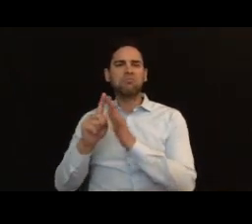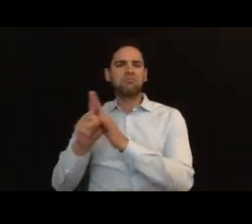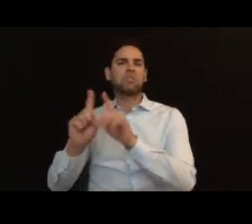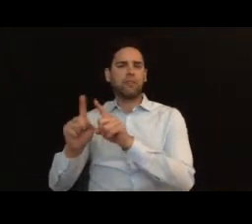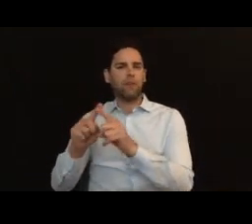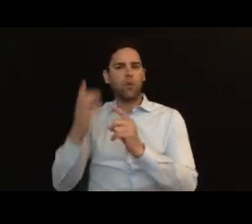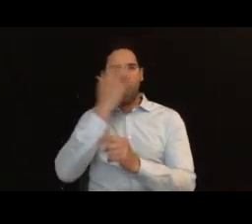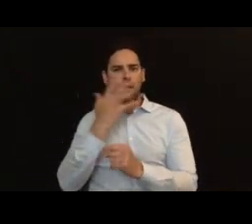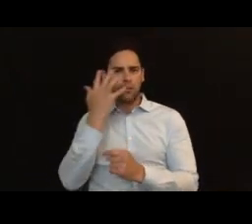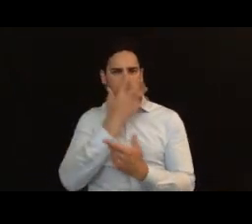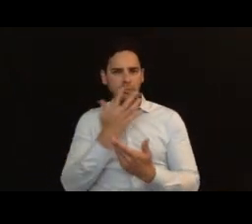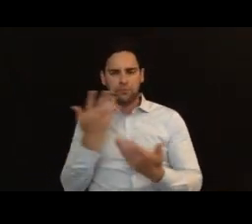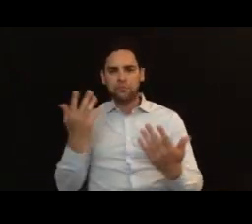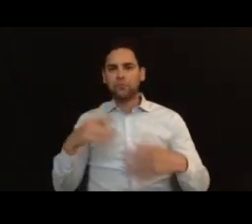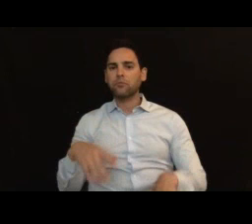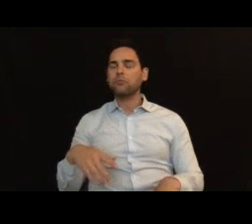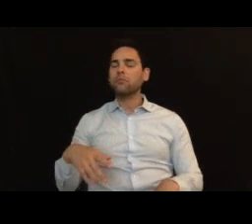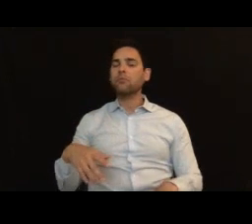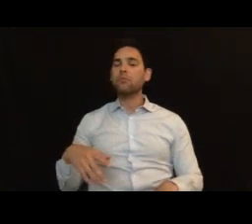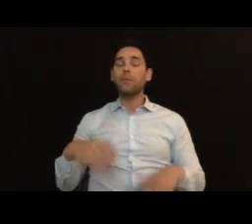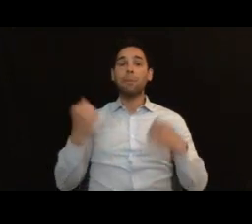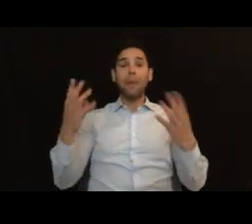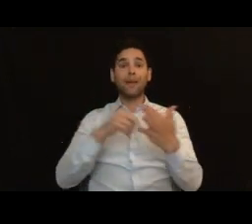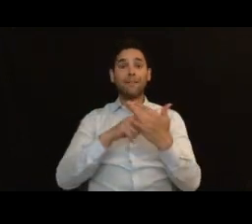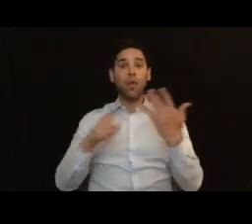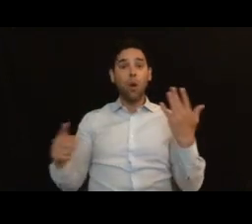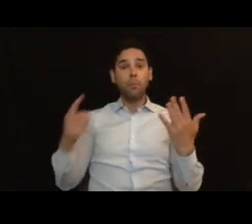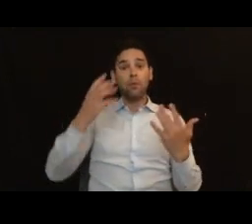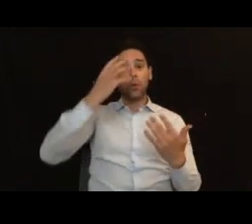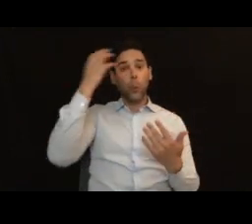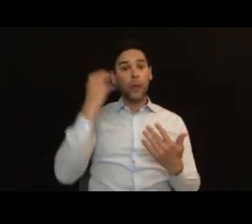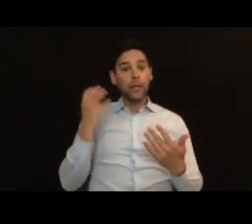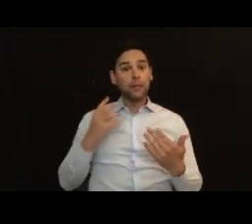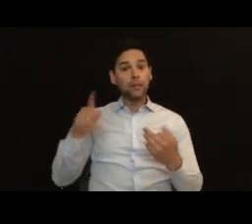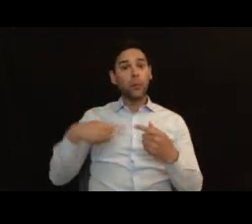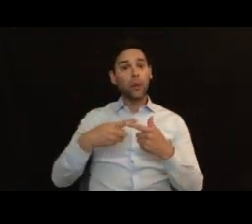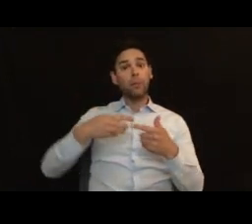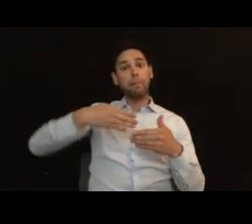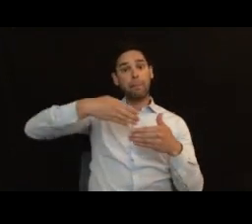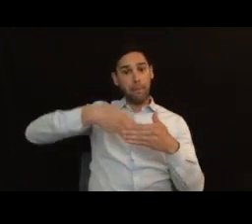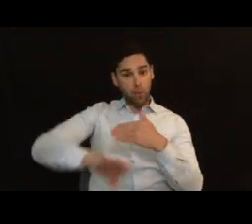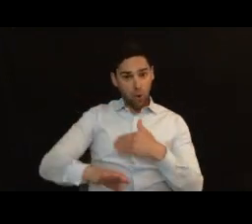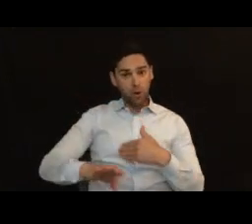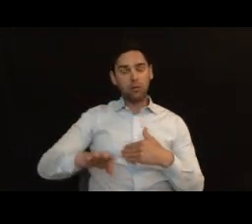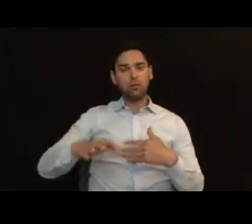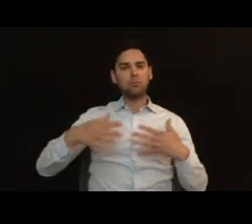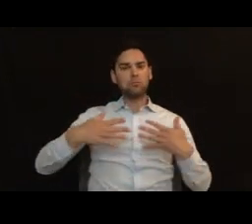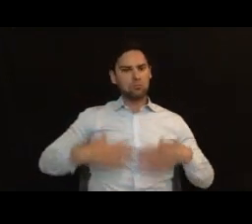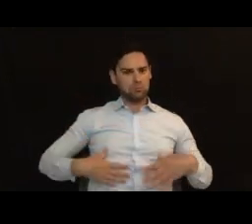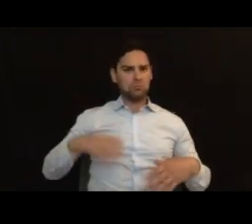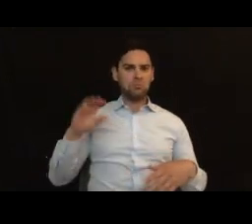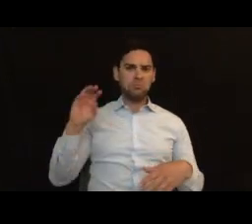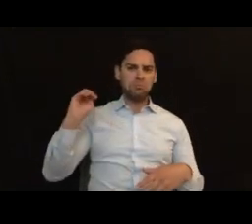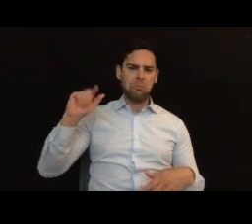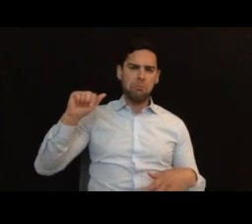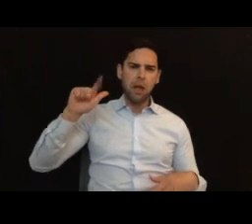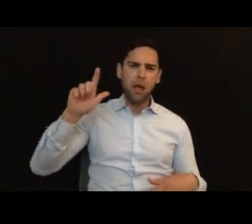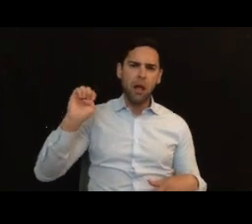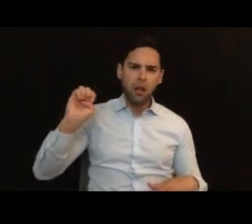many of the queens, although they were assigned male gender at birth based on their body configurations, they identify